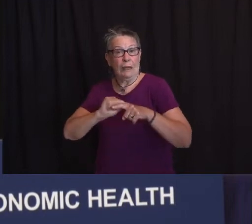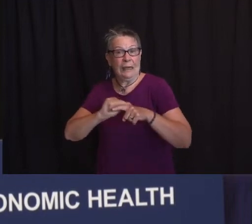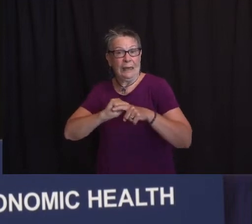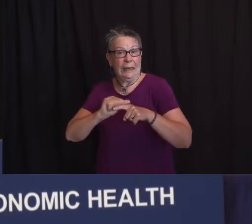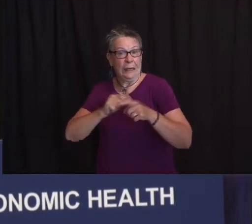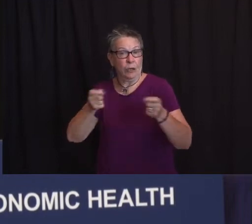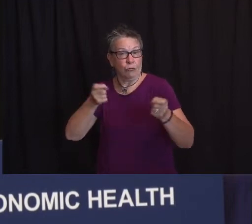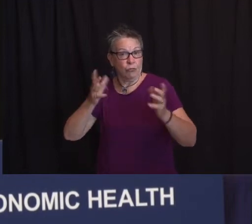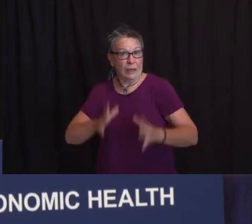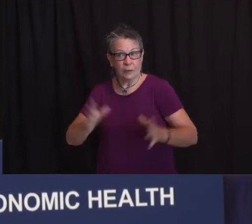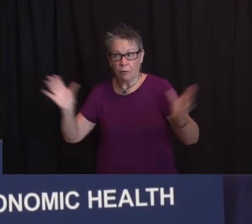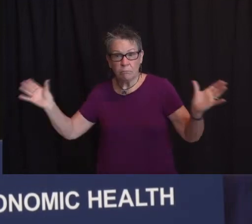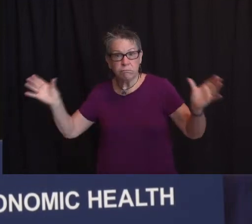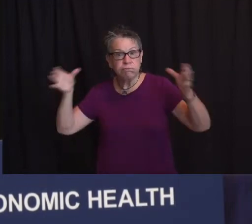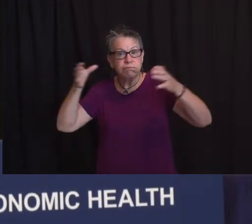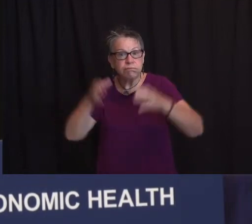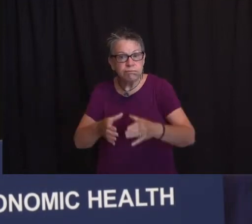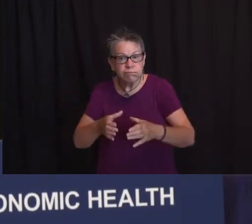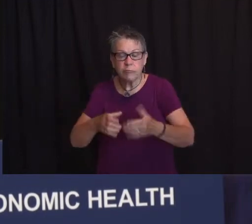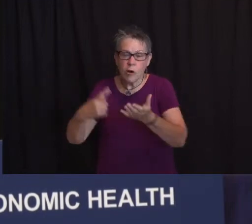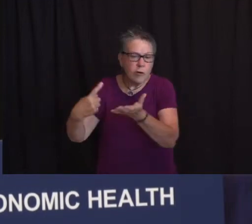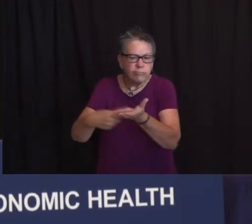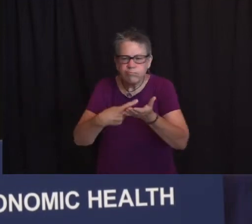community engagement, de-escalation,